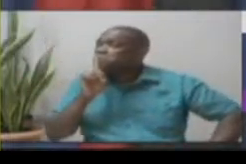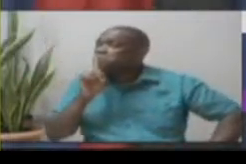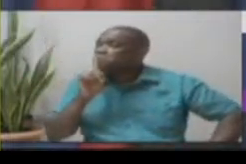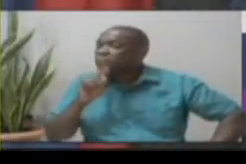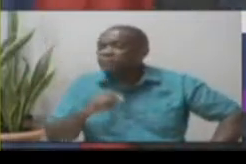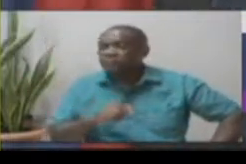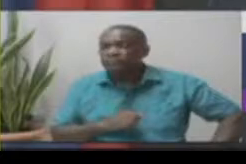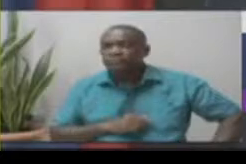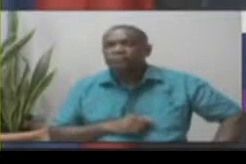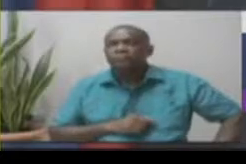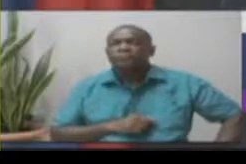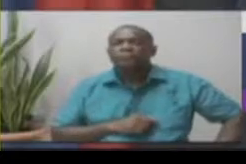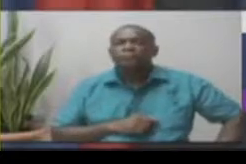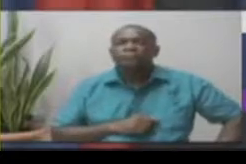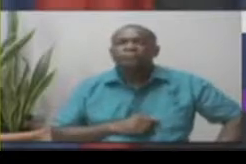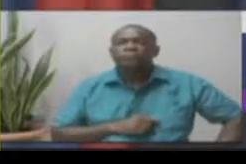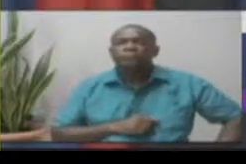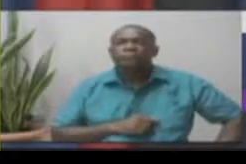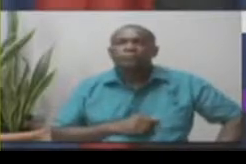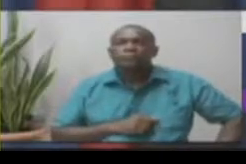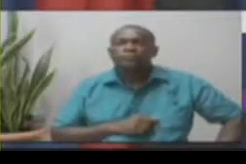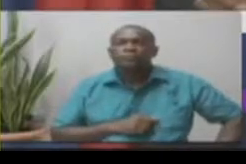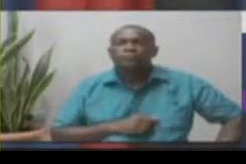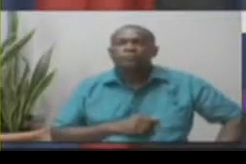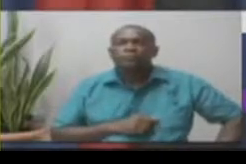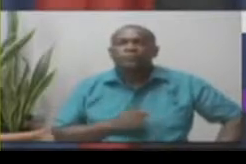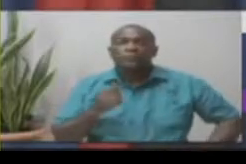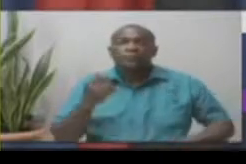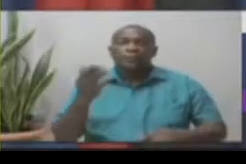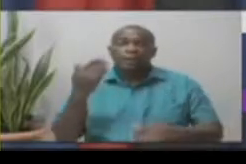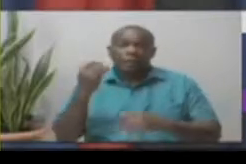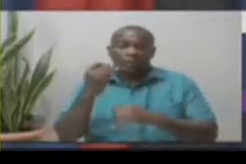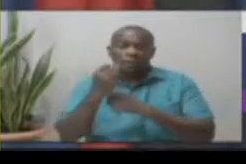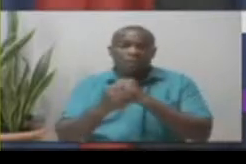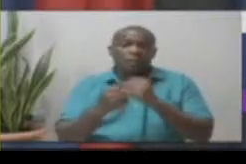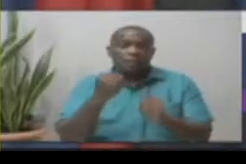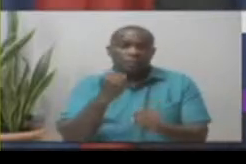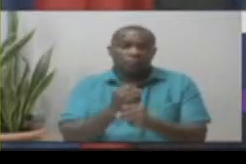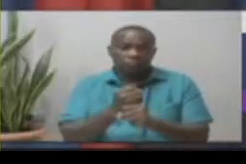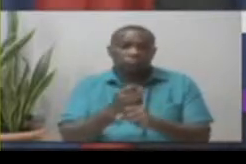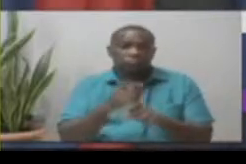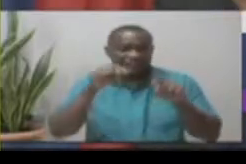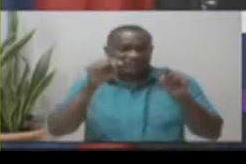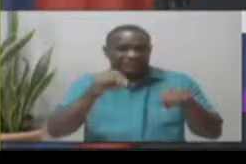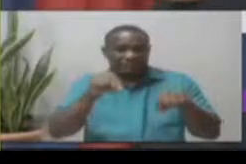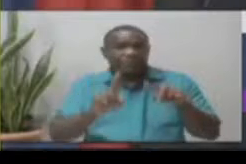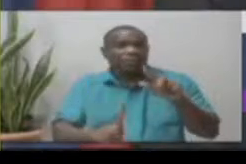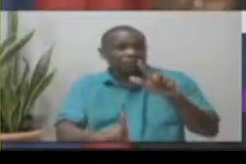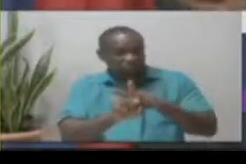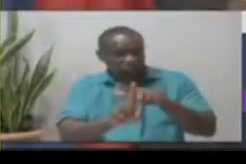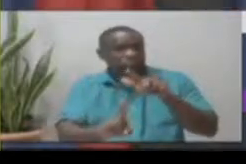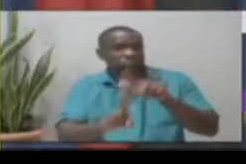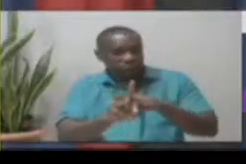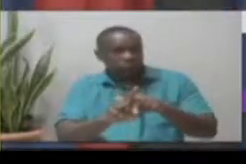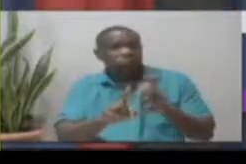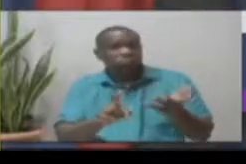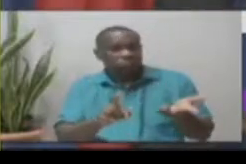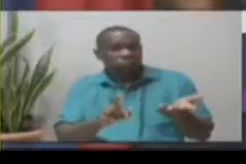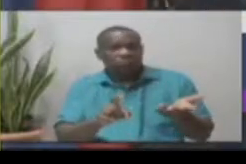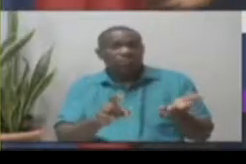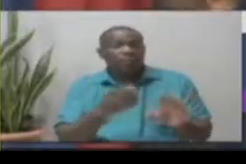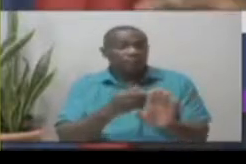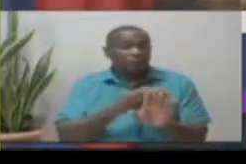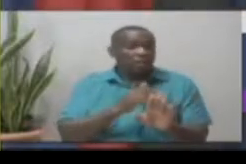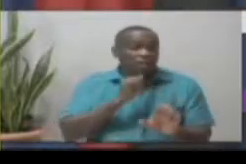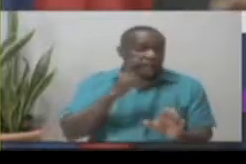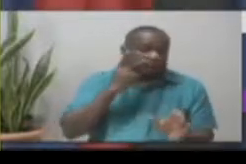I have not seen an editorial on certain members of parliament who, before the court, for